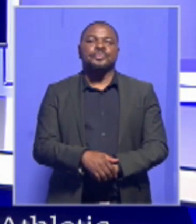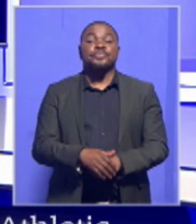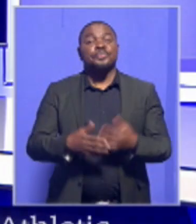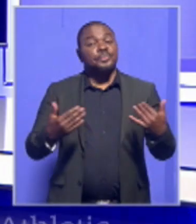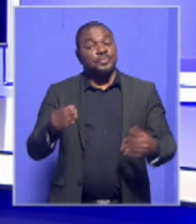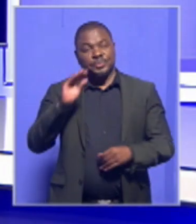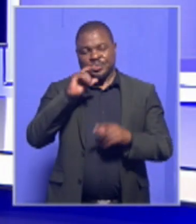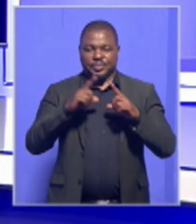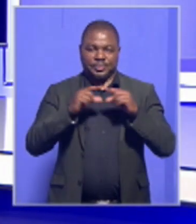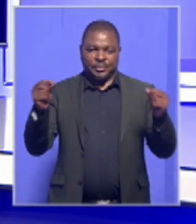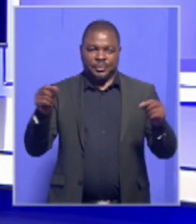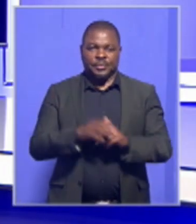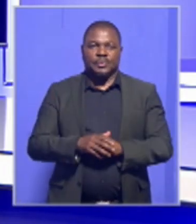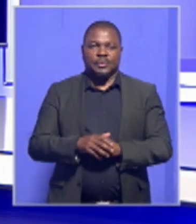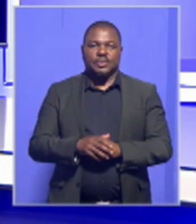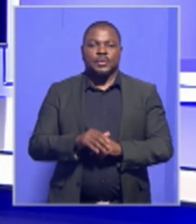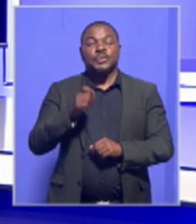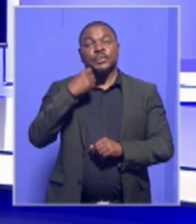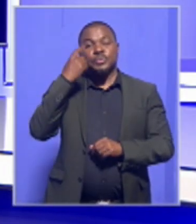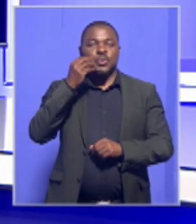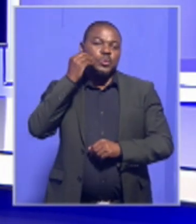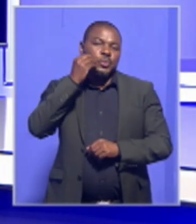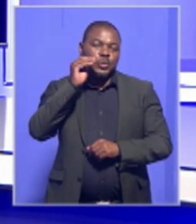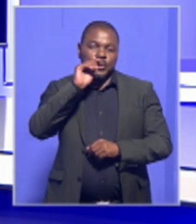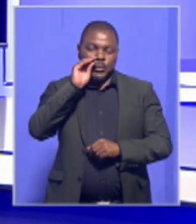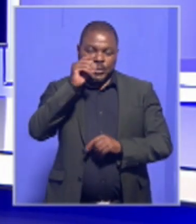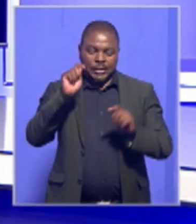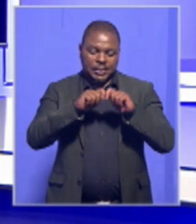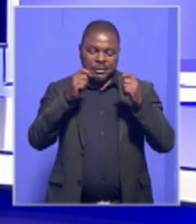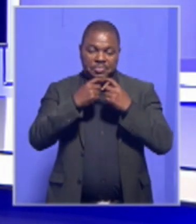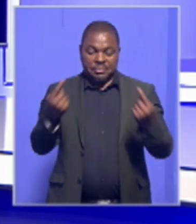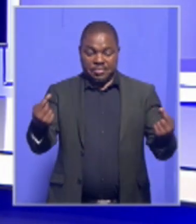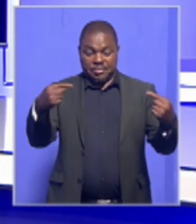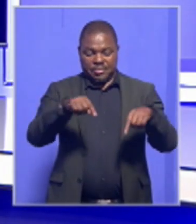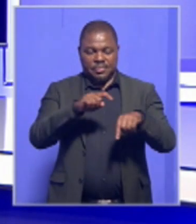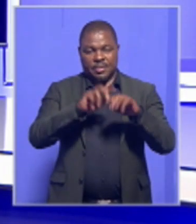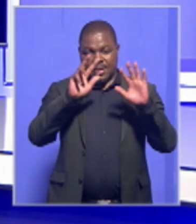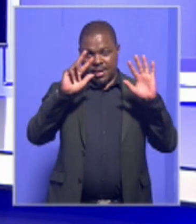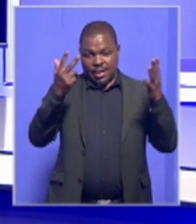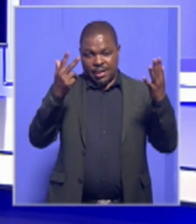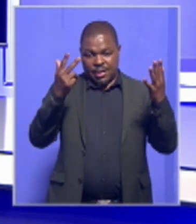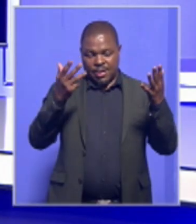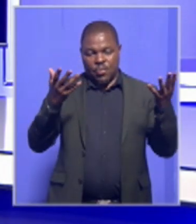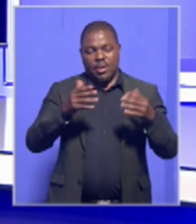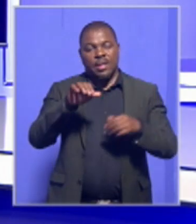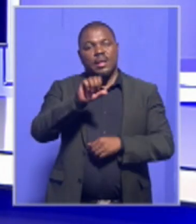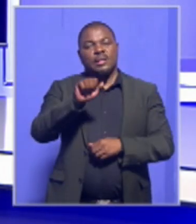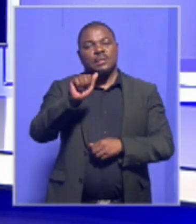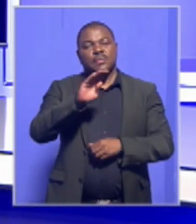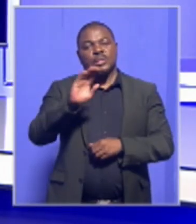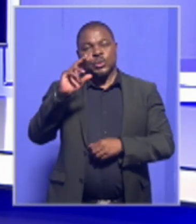Bagešo di felela mo ba sehlopha sa ditaba tša Sesotho ba tla lefa tšona ka iri ya seswai mo go SABC 2 le go